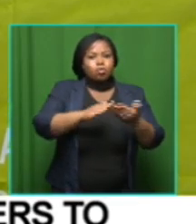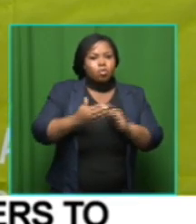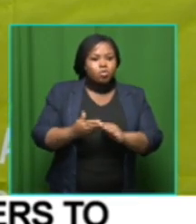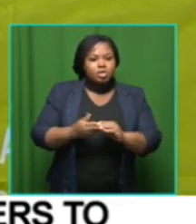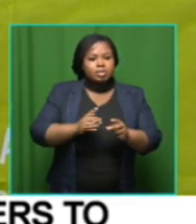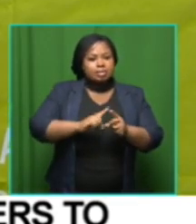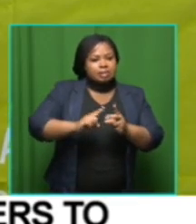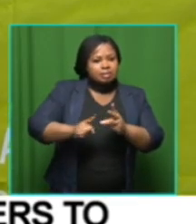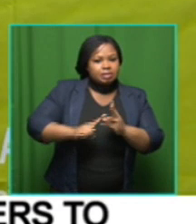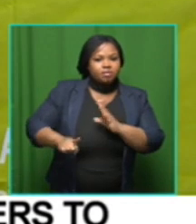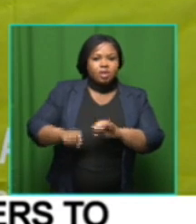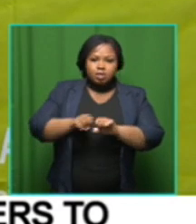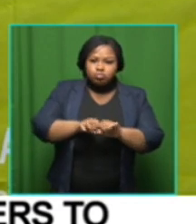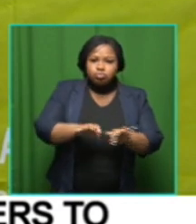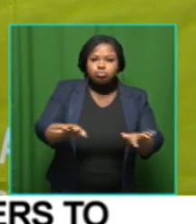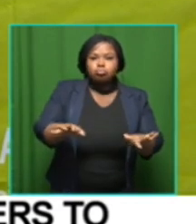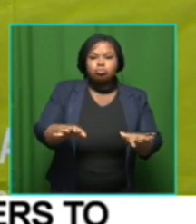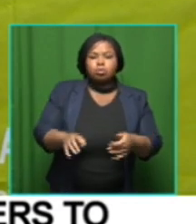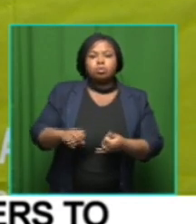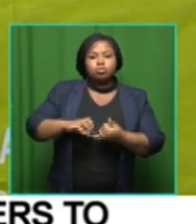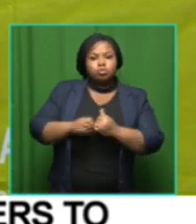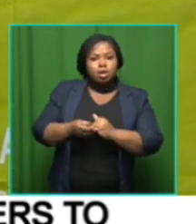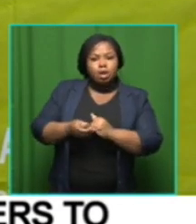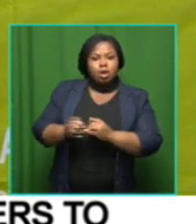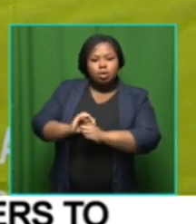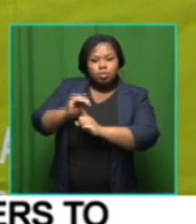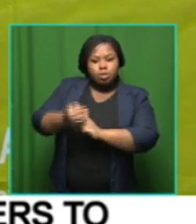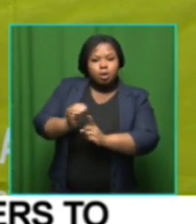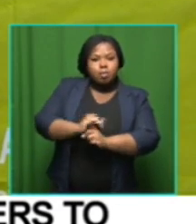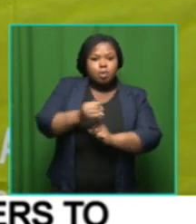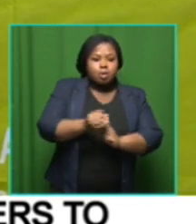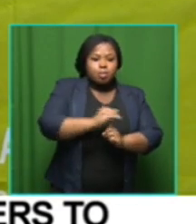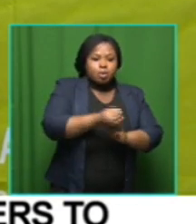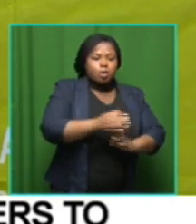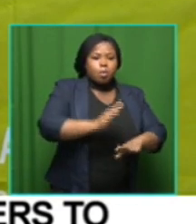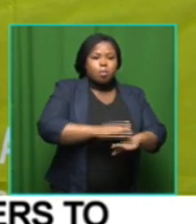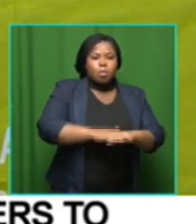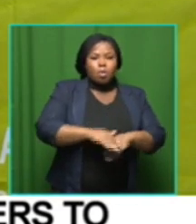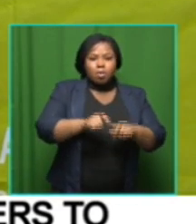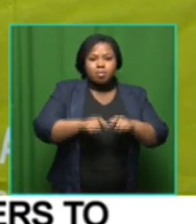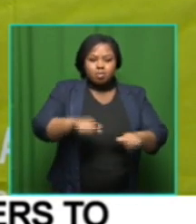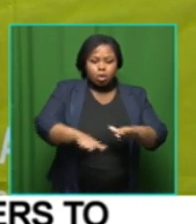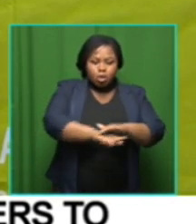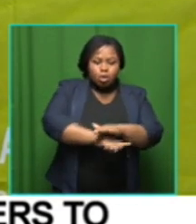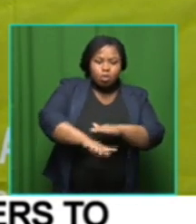that there's a good cover at community level.